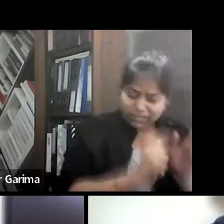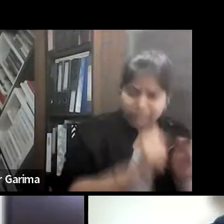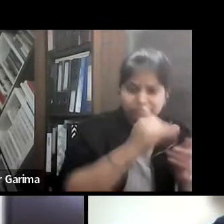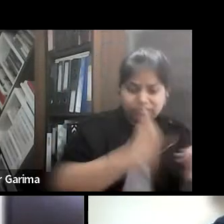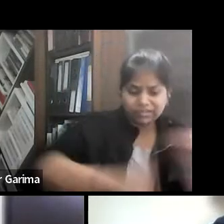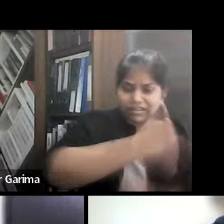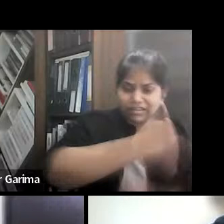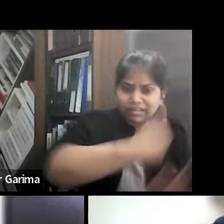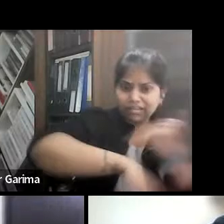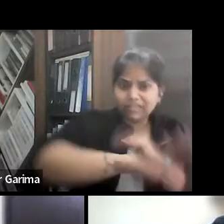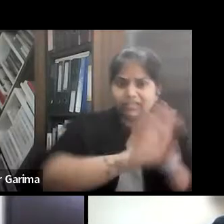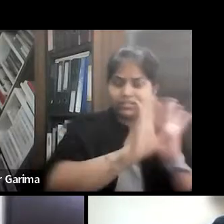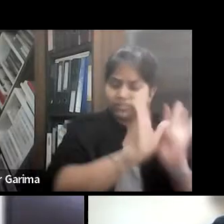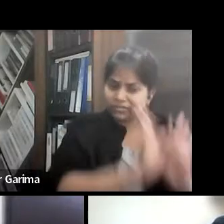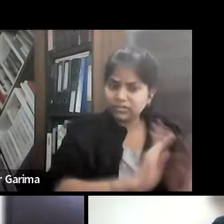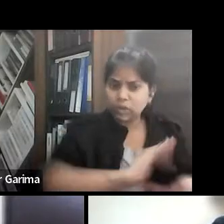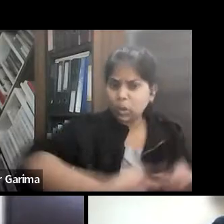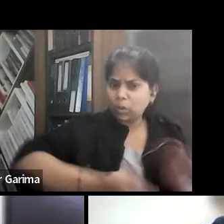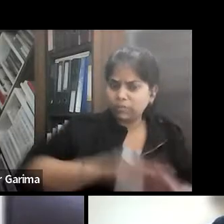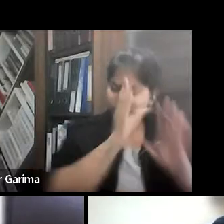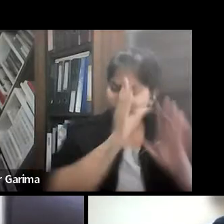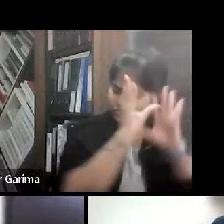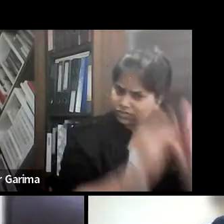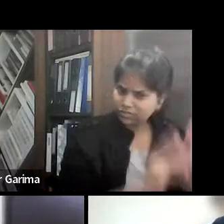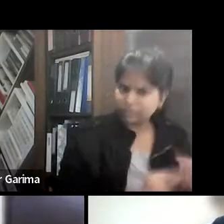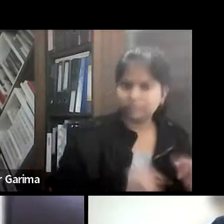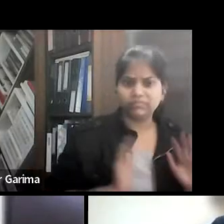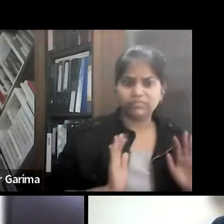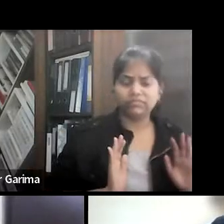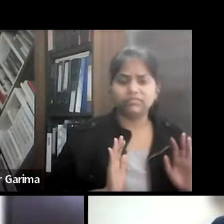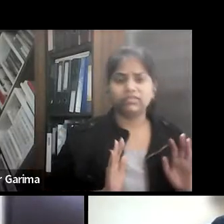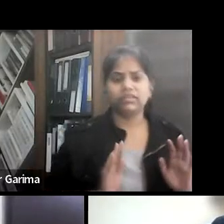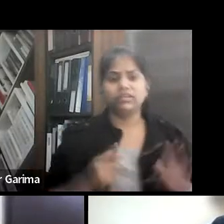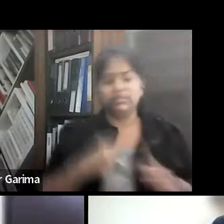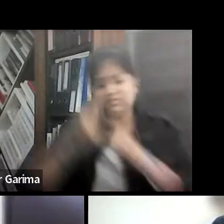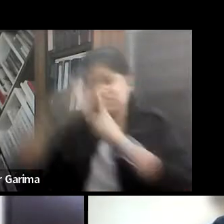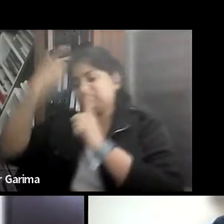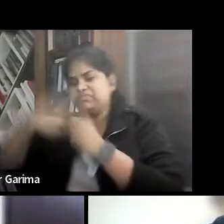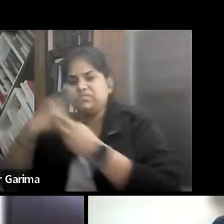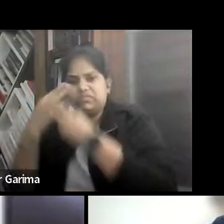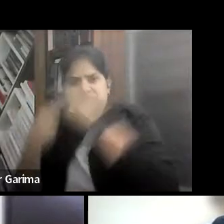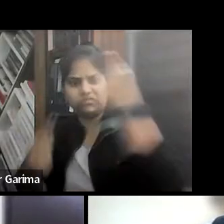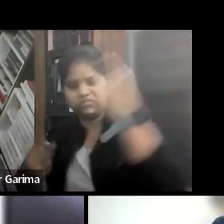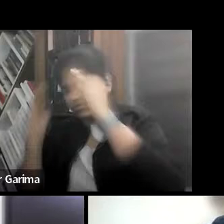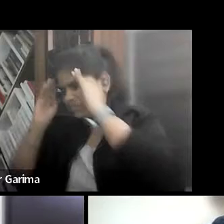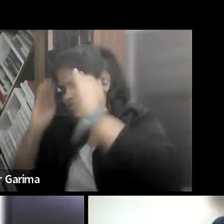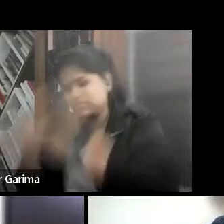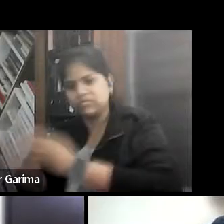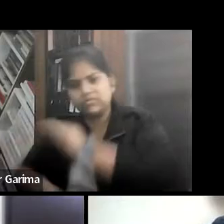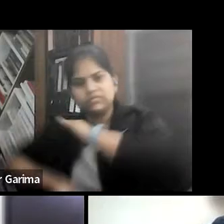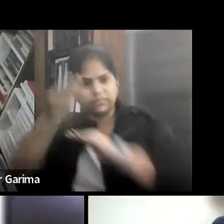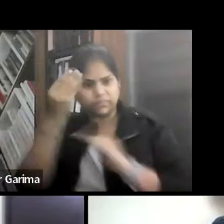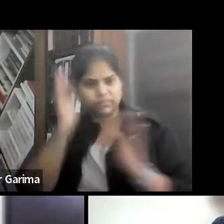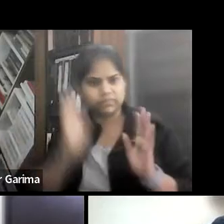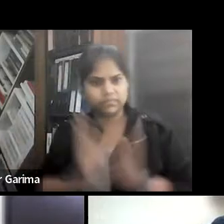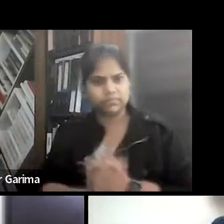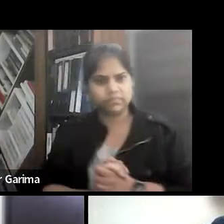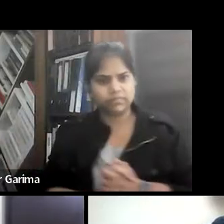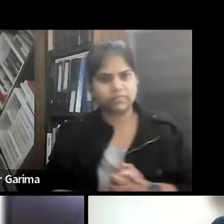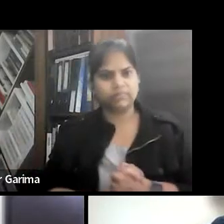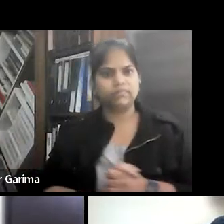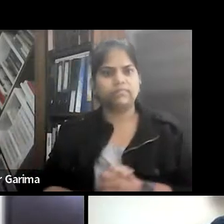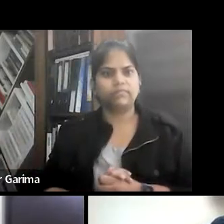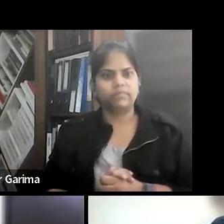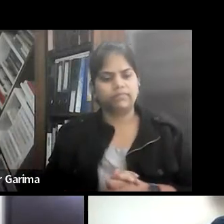the competition, but rather on their more personal stories, which steers